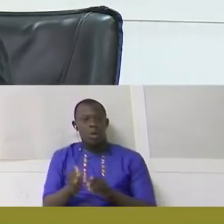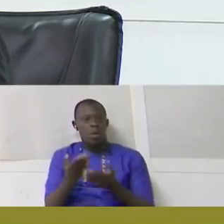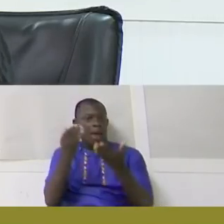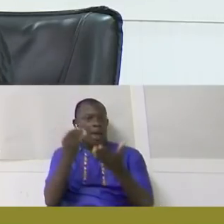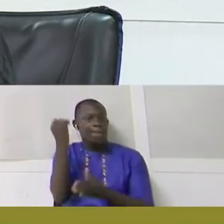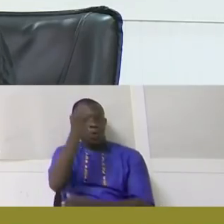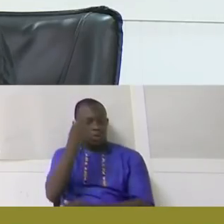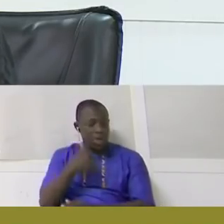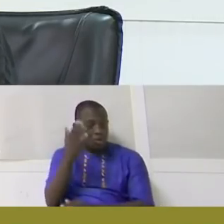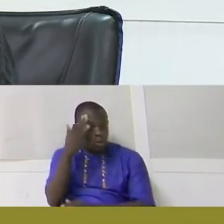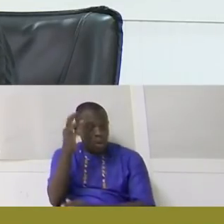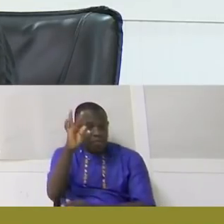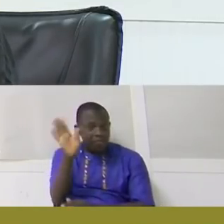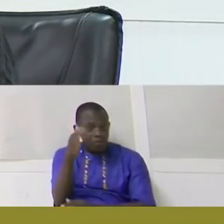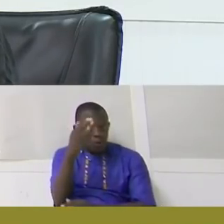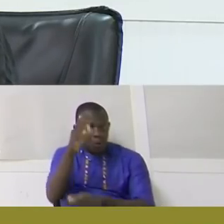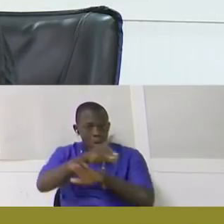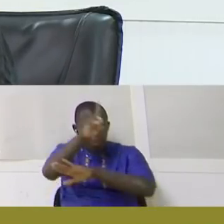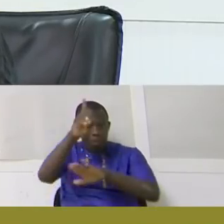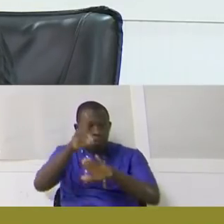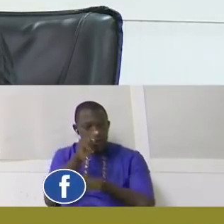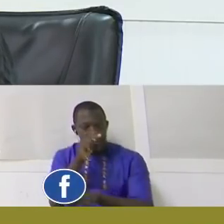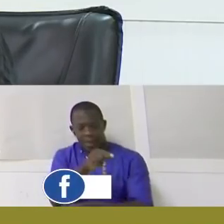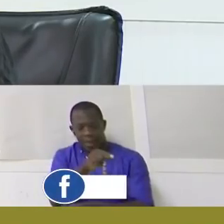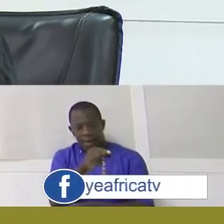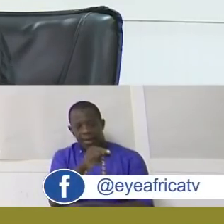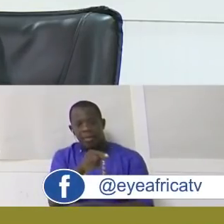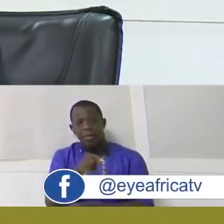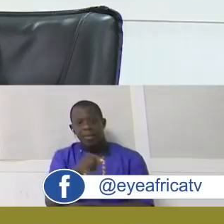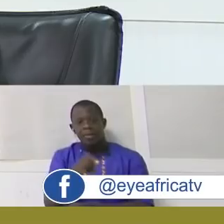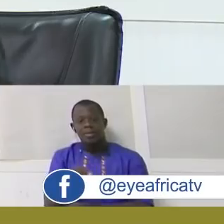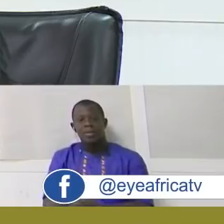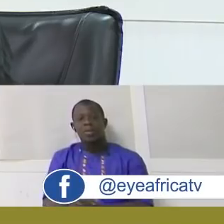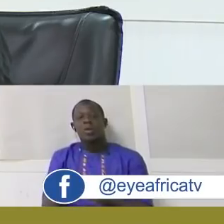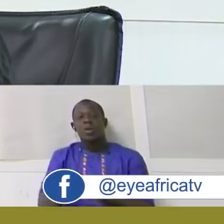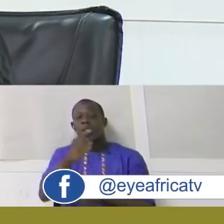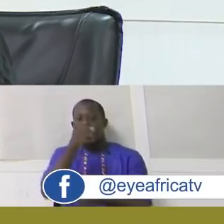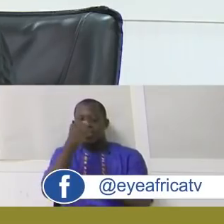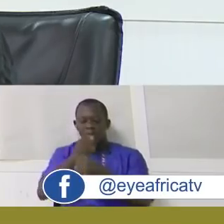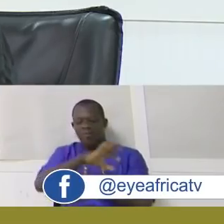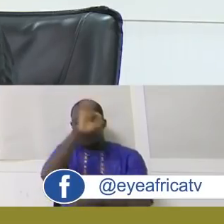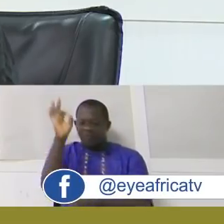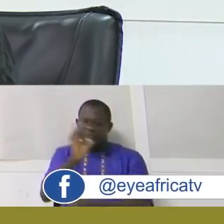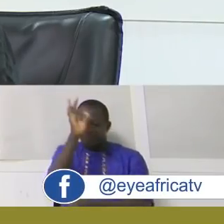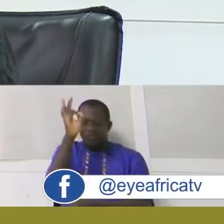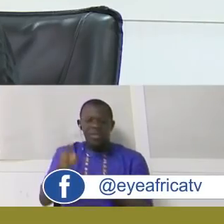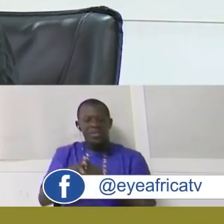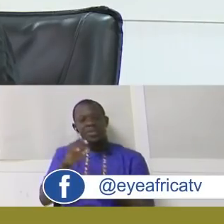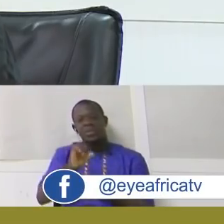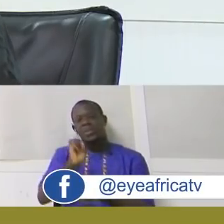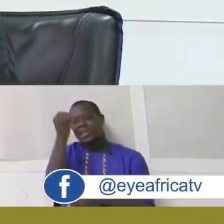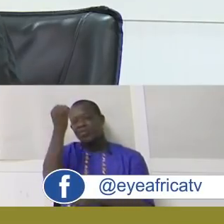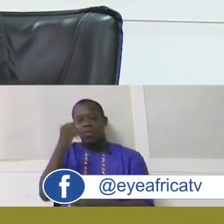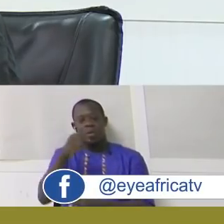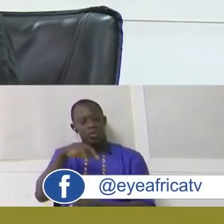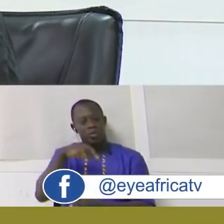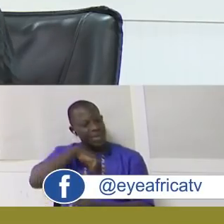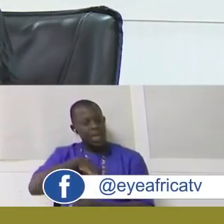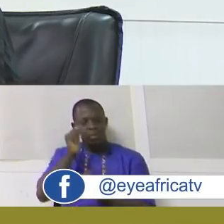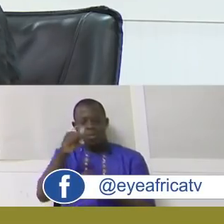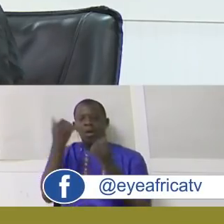fa démé. Because I know that if I go there. Luma gëna naxari la fa jëlé. I'll get something that is going to be more painful to